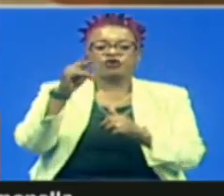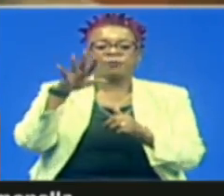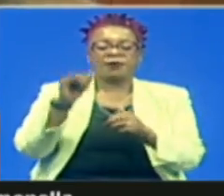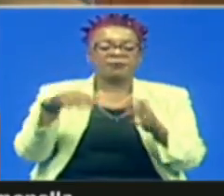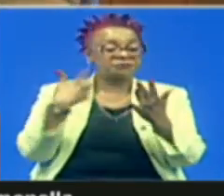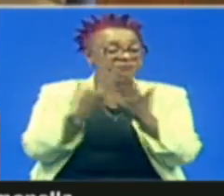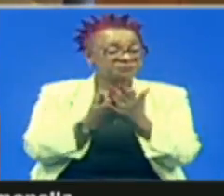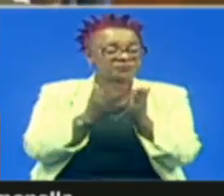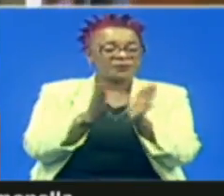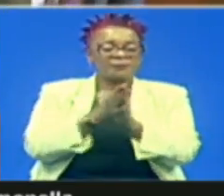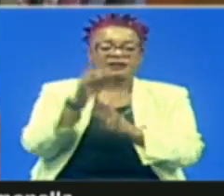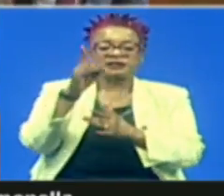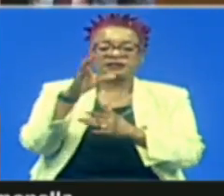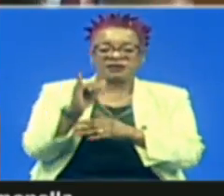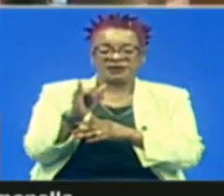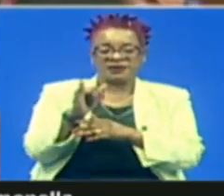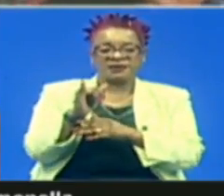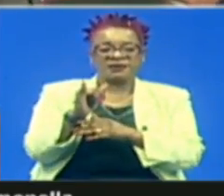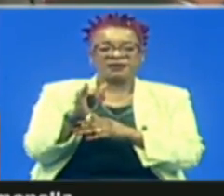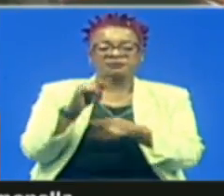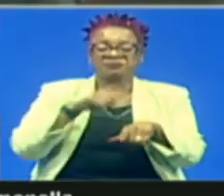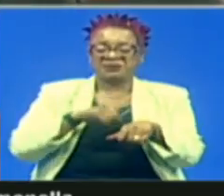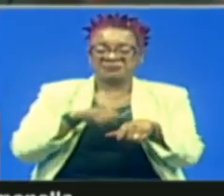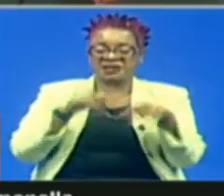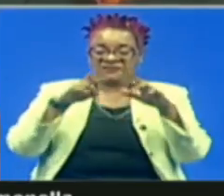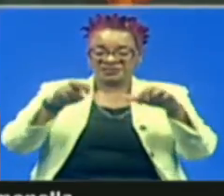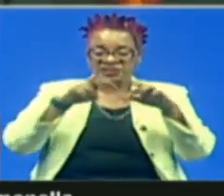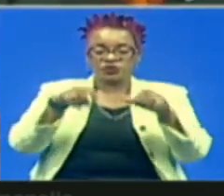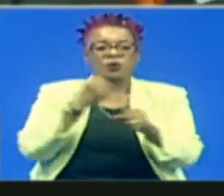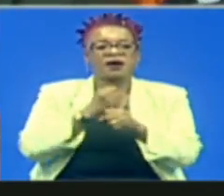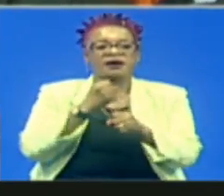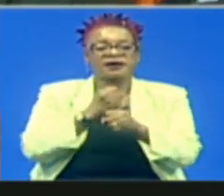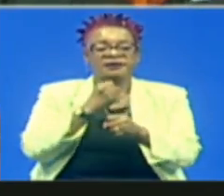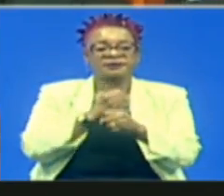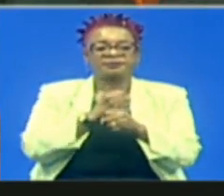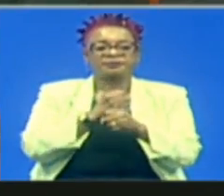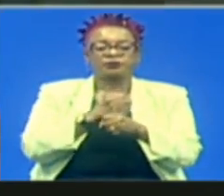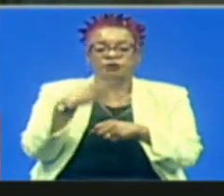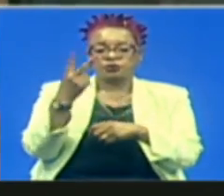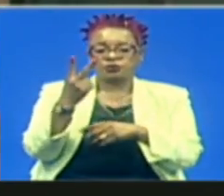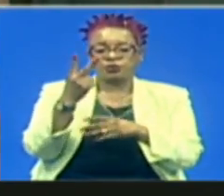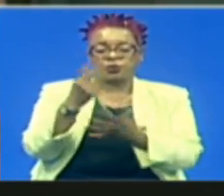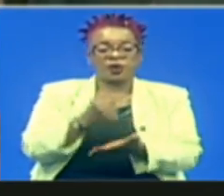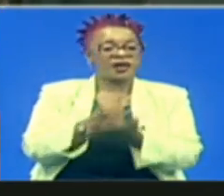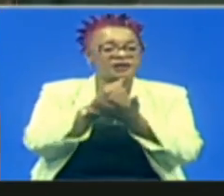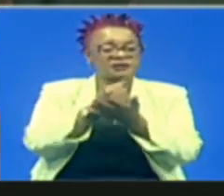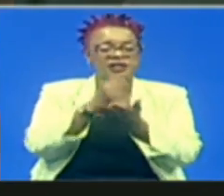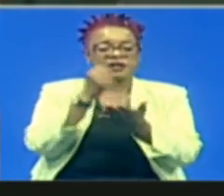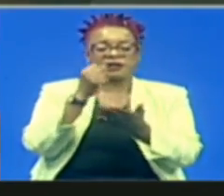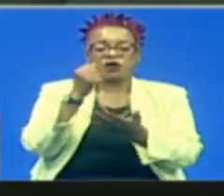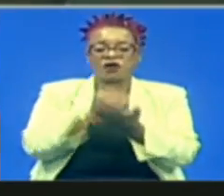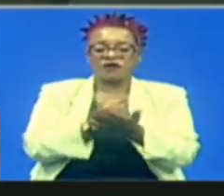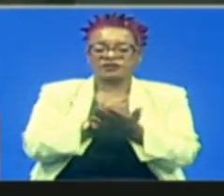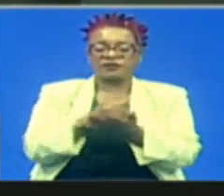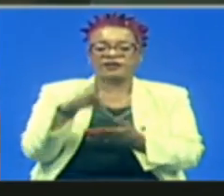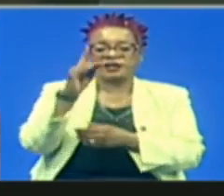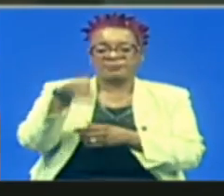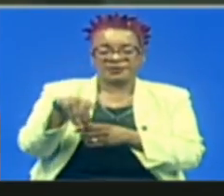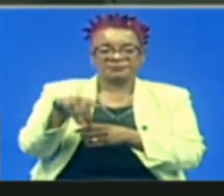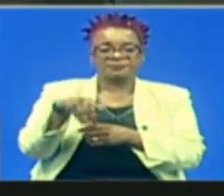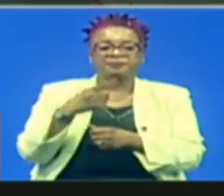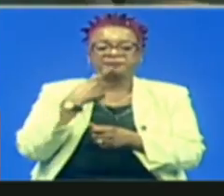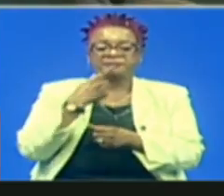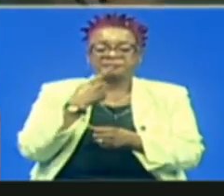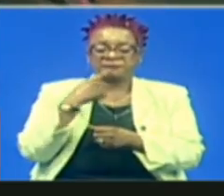by detectives from the DCI after investigations narrowed down to two aides in the office of the deputy president said to